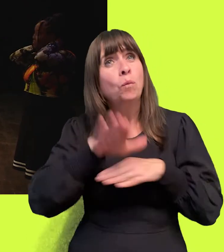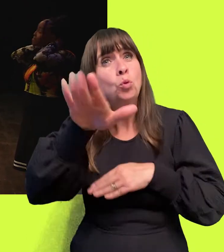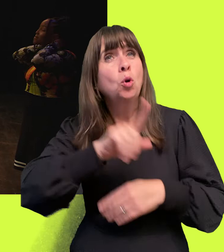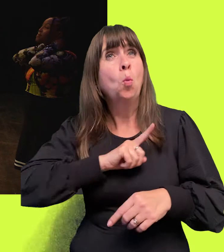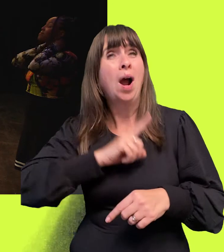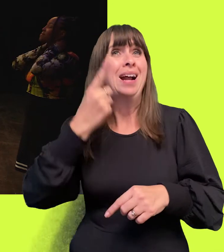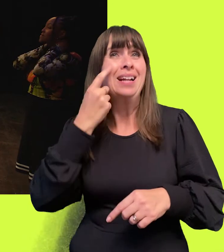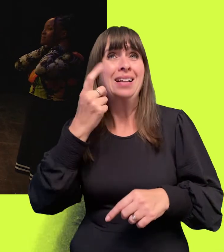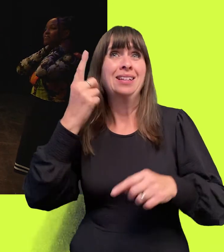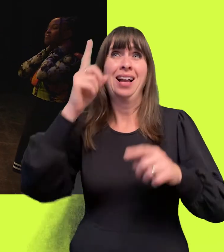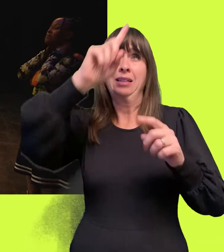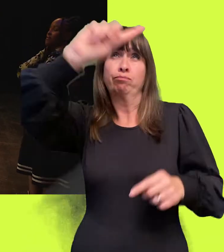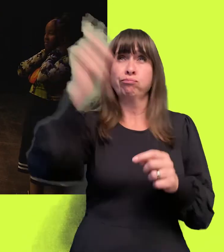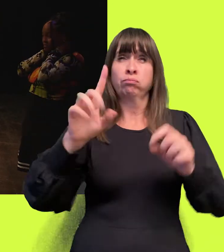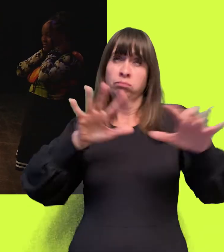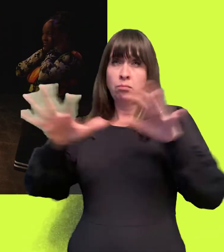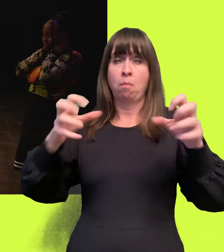y storm.